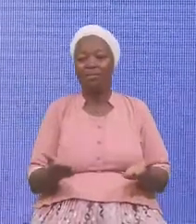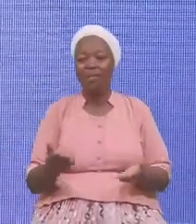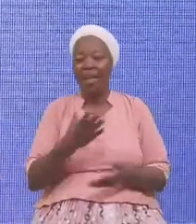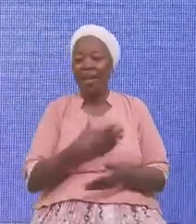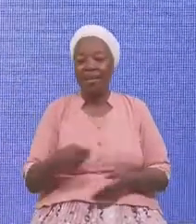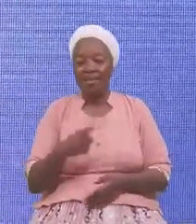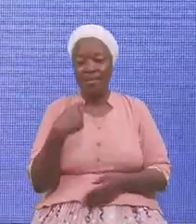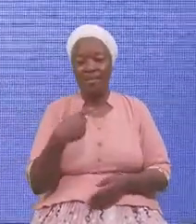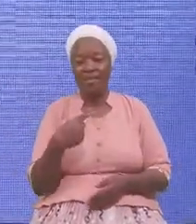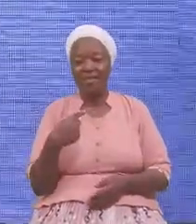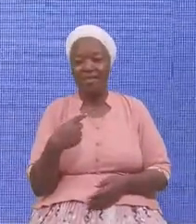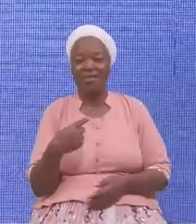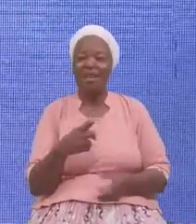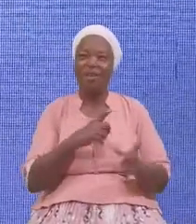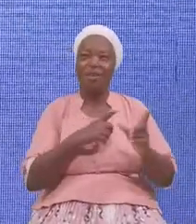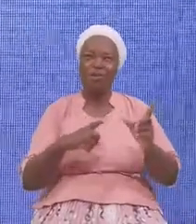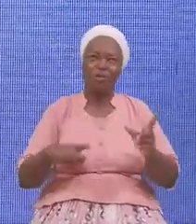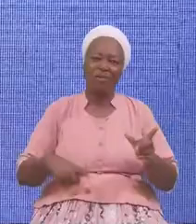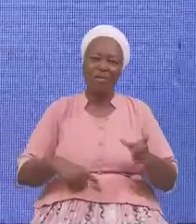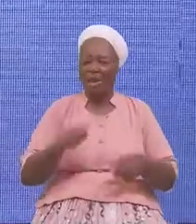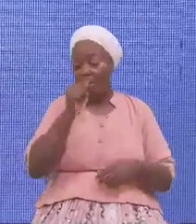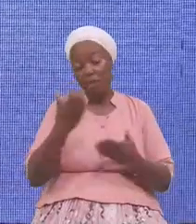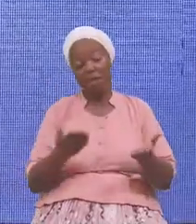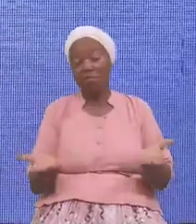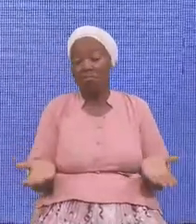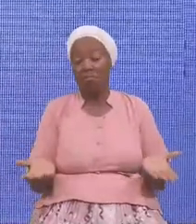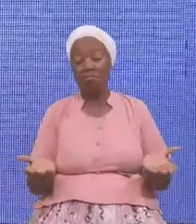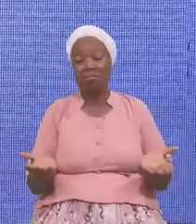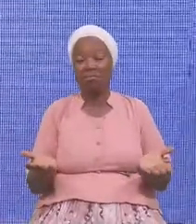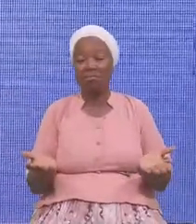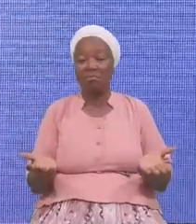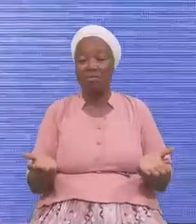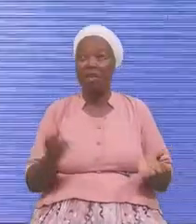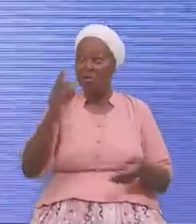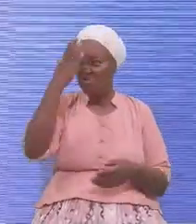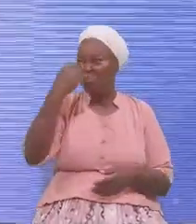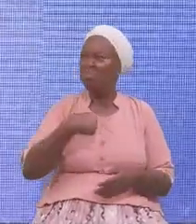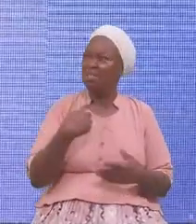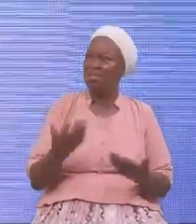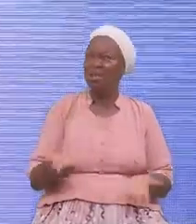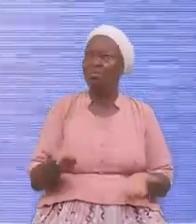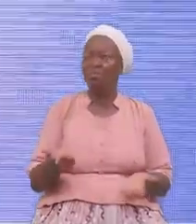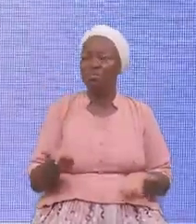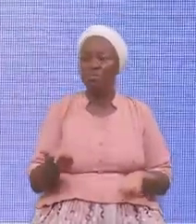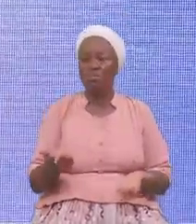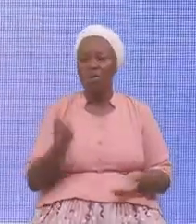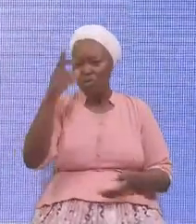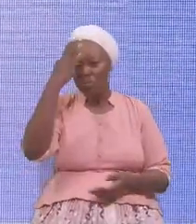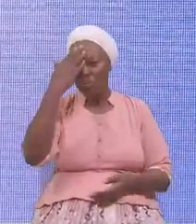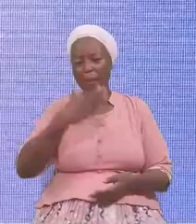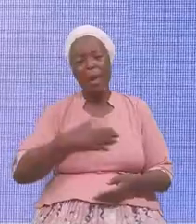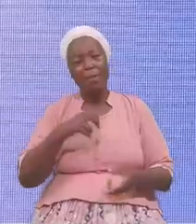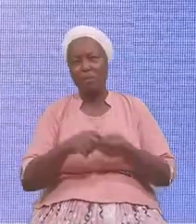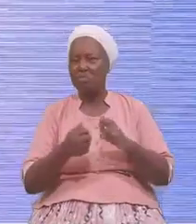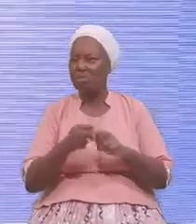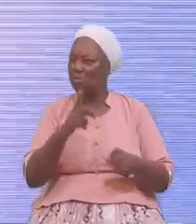say, Lord, I'm here. You know me. You know my problem.